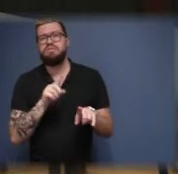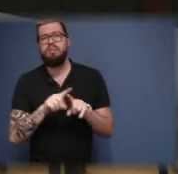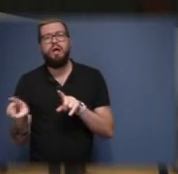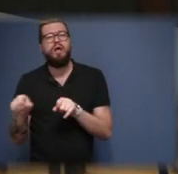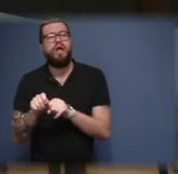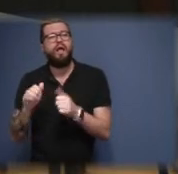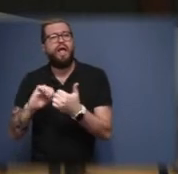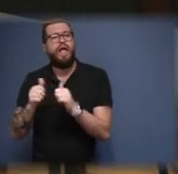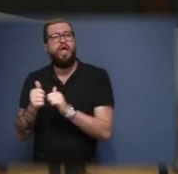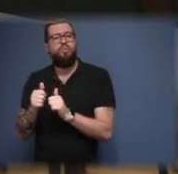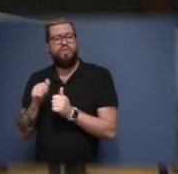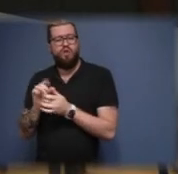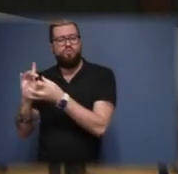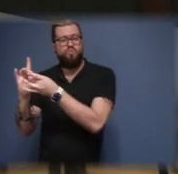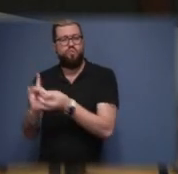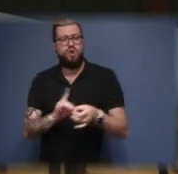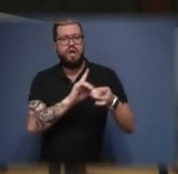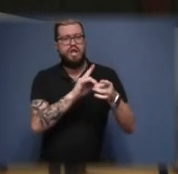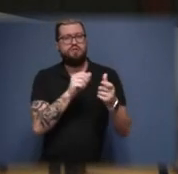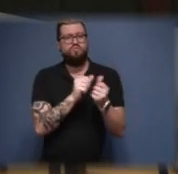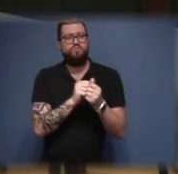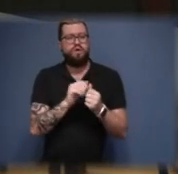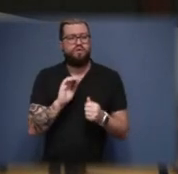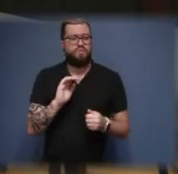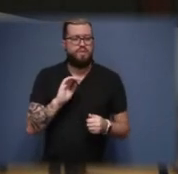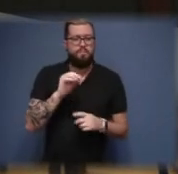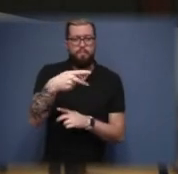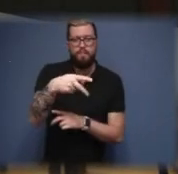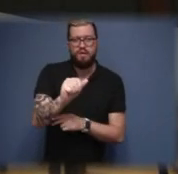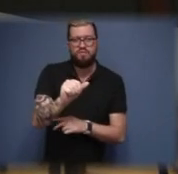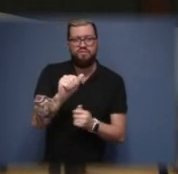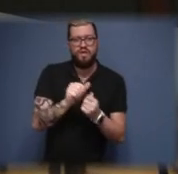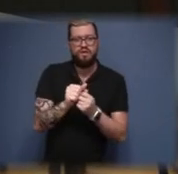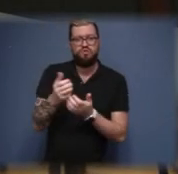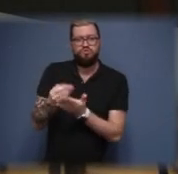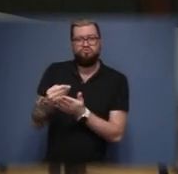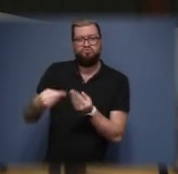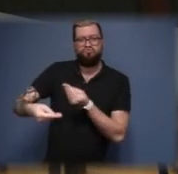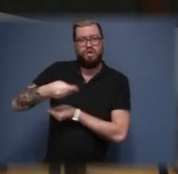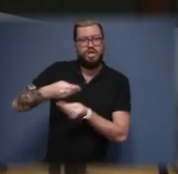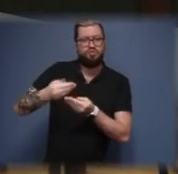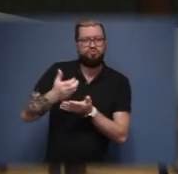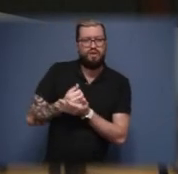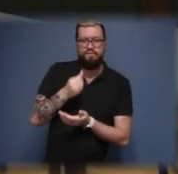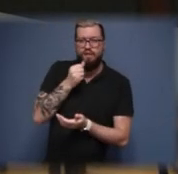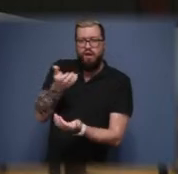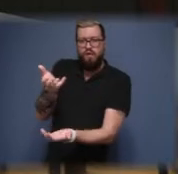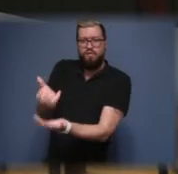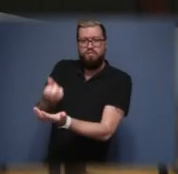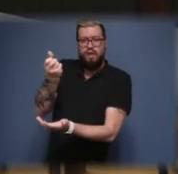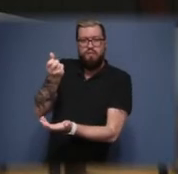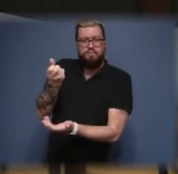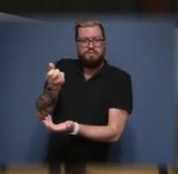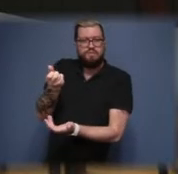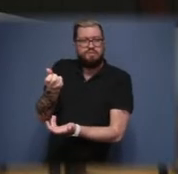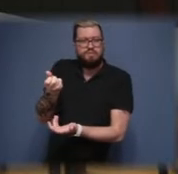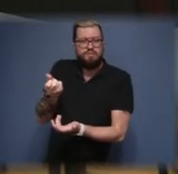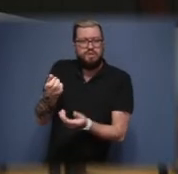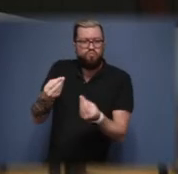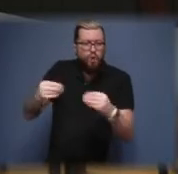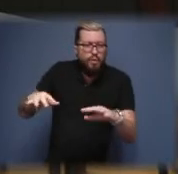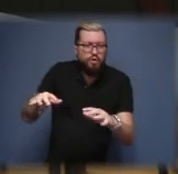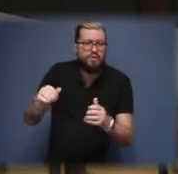how that might be coordinated with the Pennsylvania Treasury and unclaimed